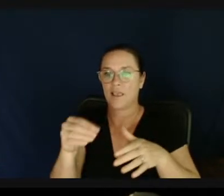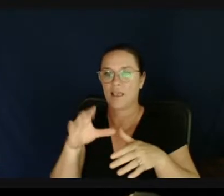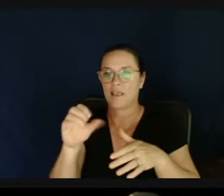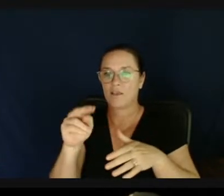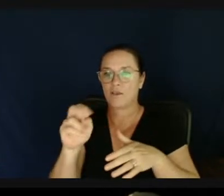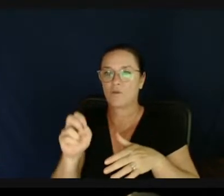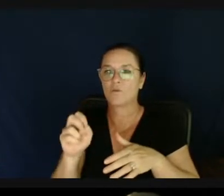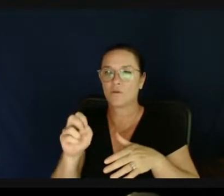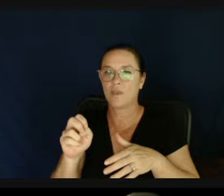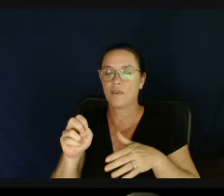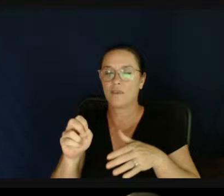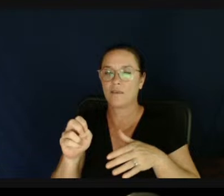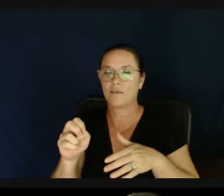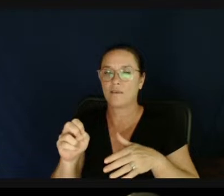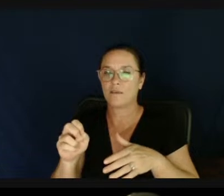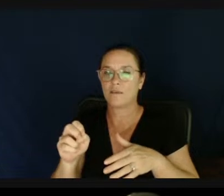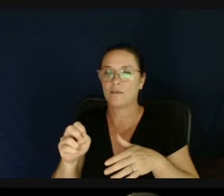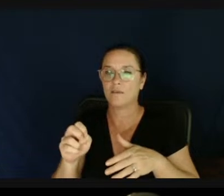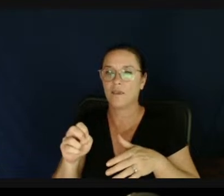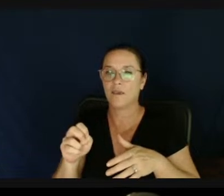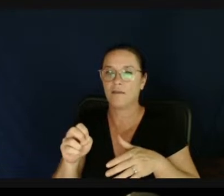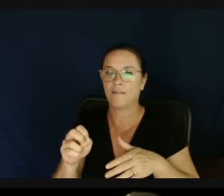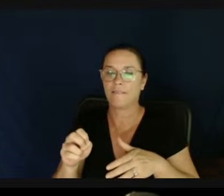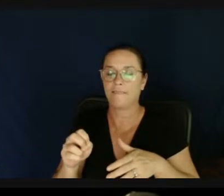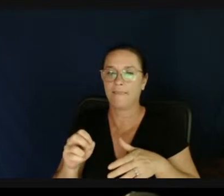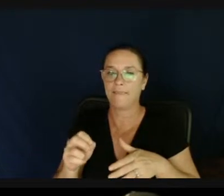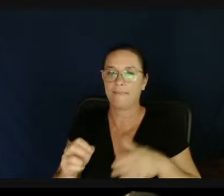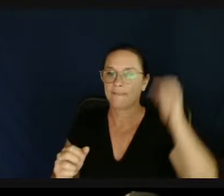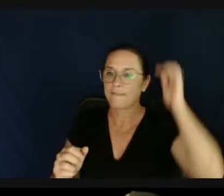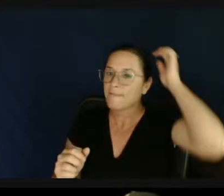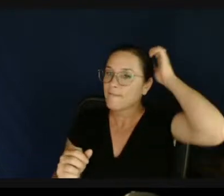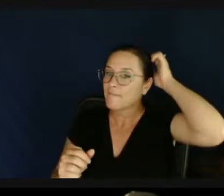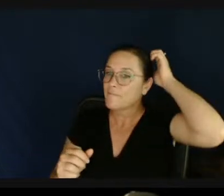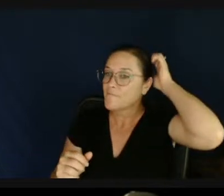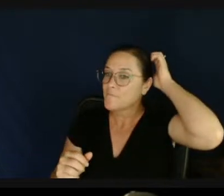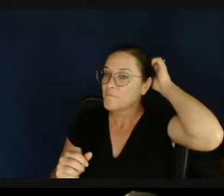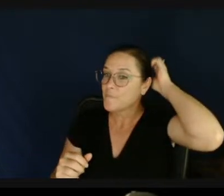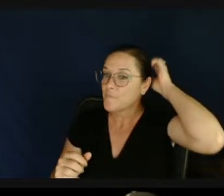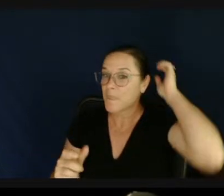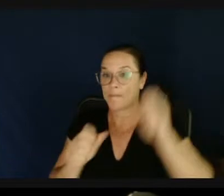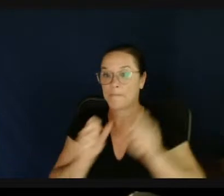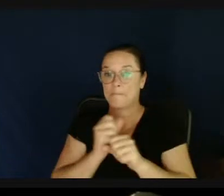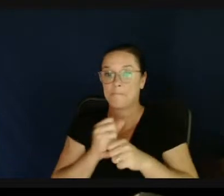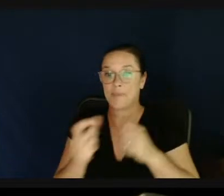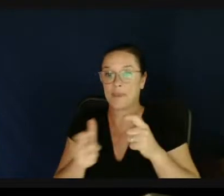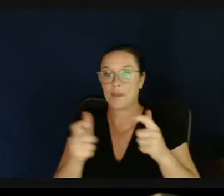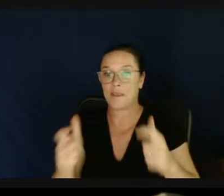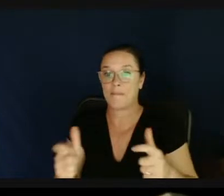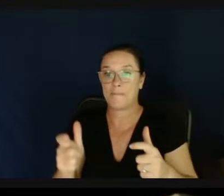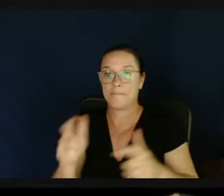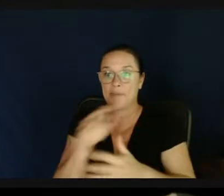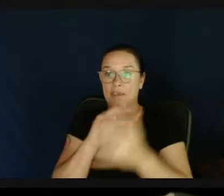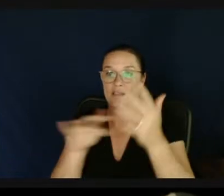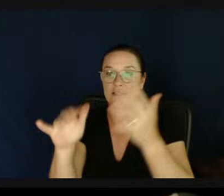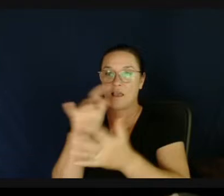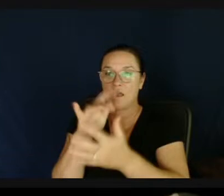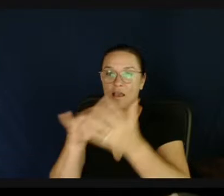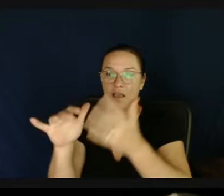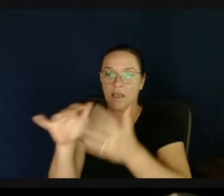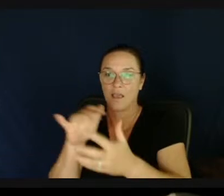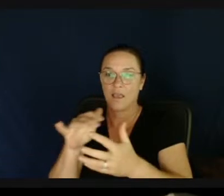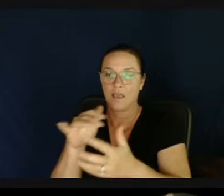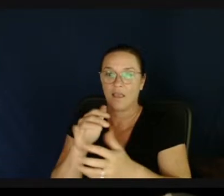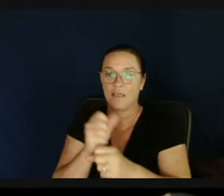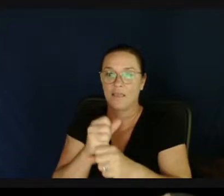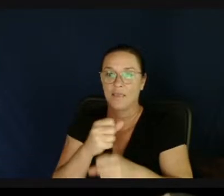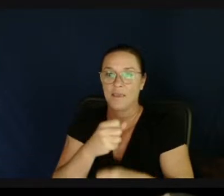and generated a dark, turbulent dust cloud that clothed the ominous spectacle in the